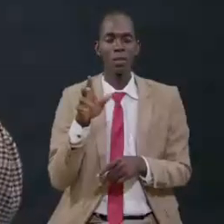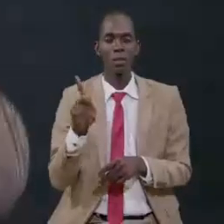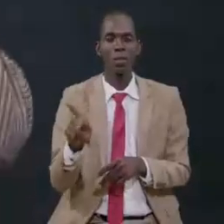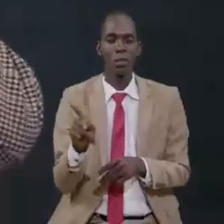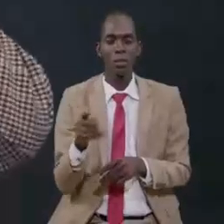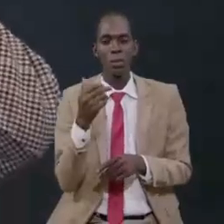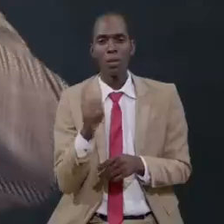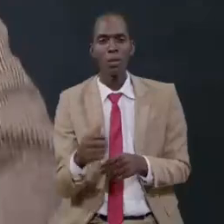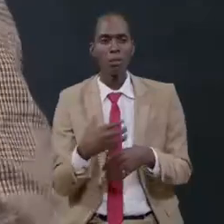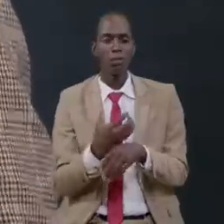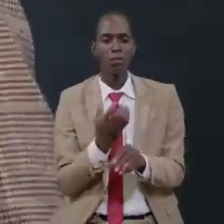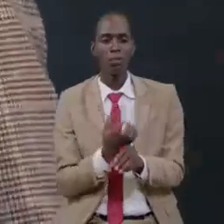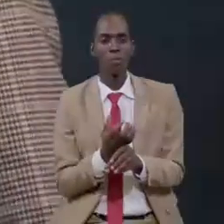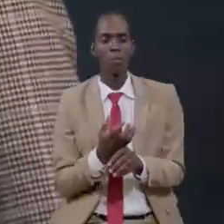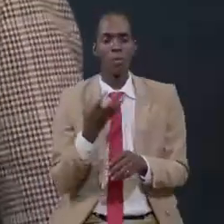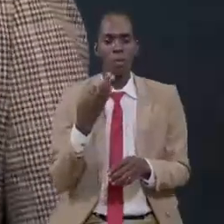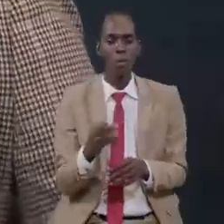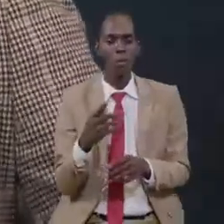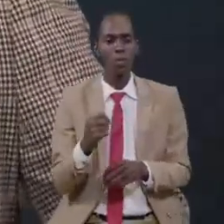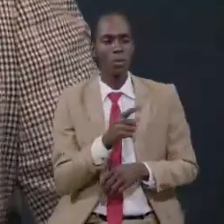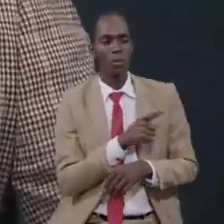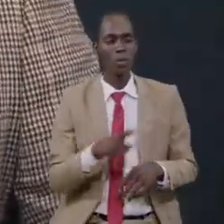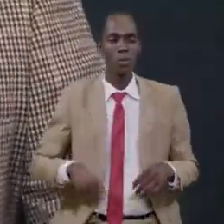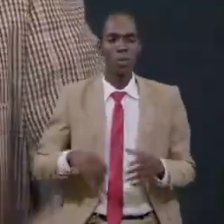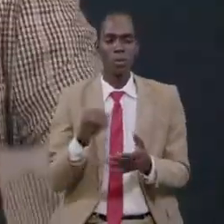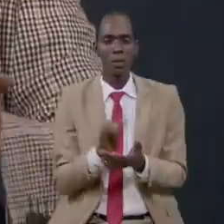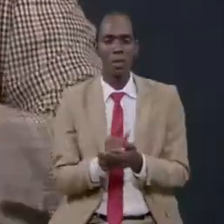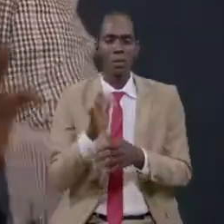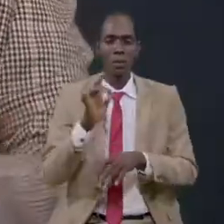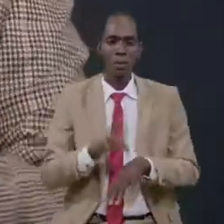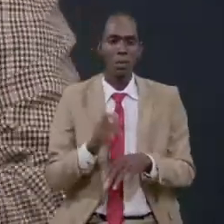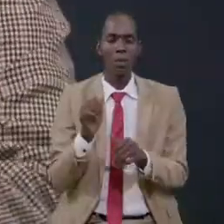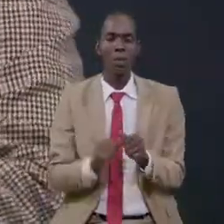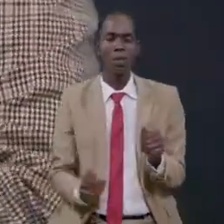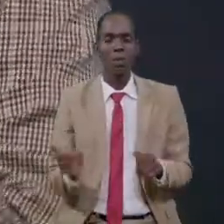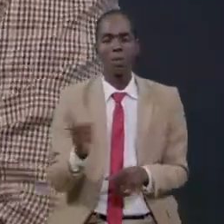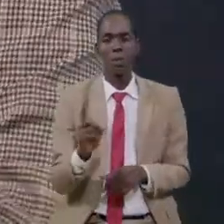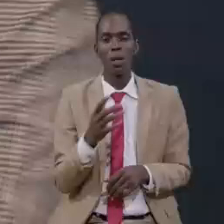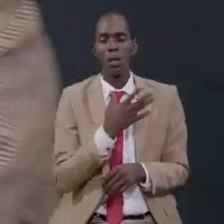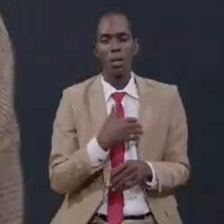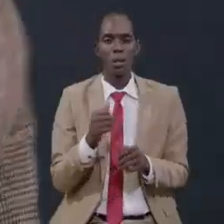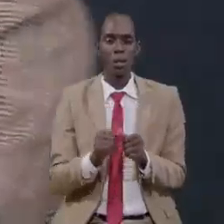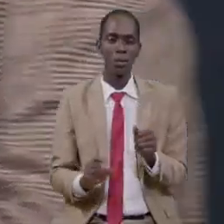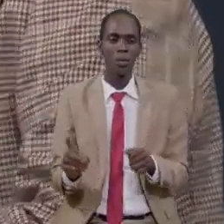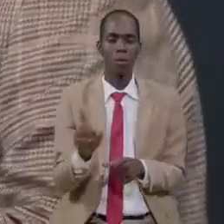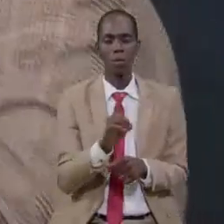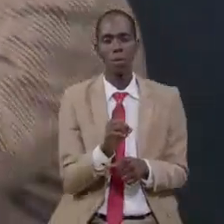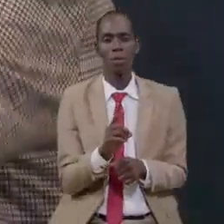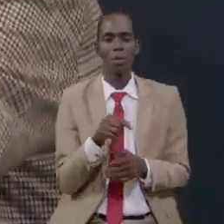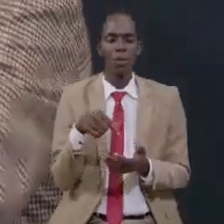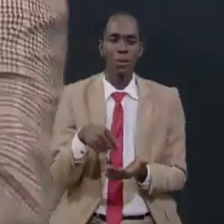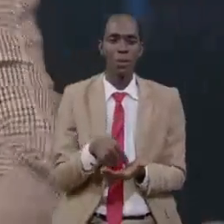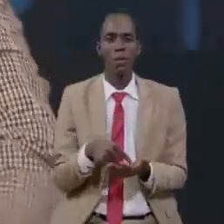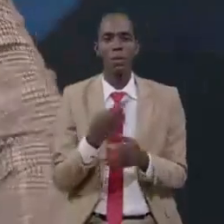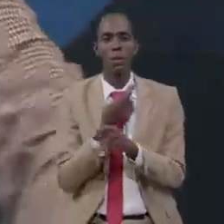Lord, redemption of the Lord that reaches everywhere and everyone here. This redemption